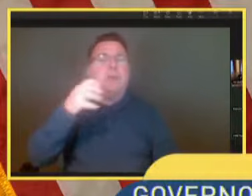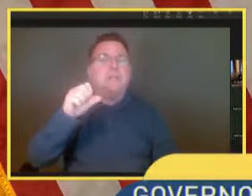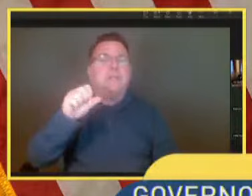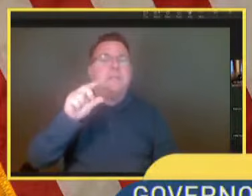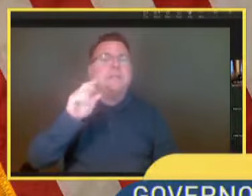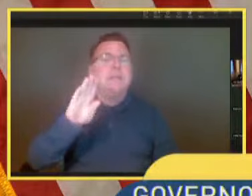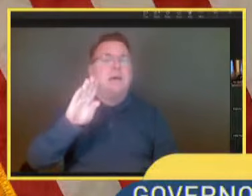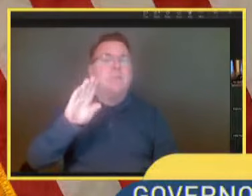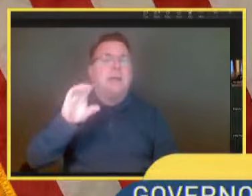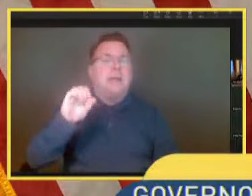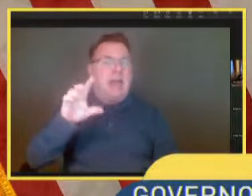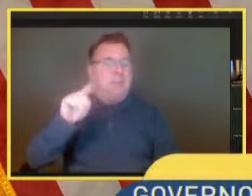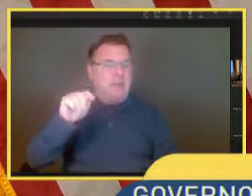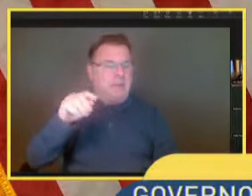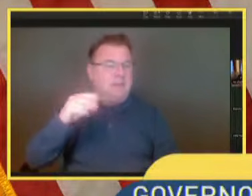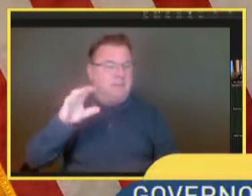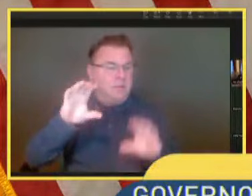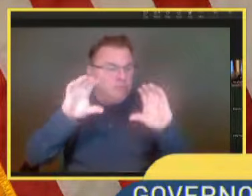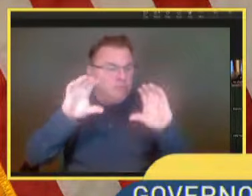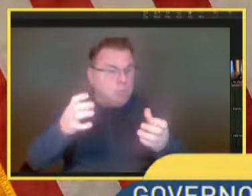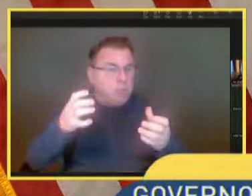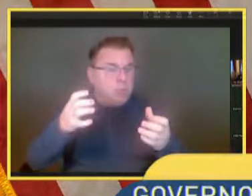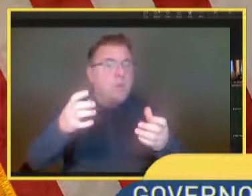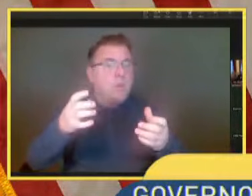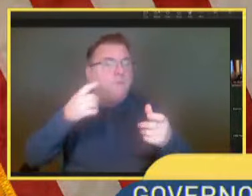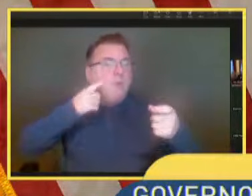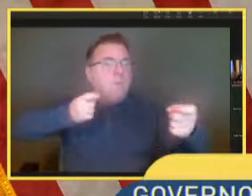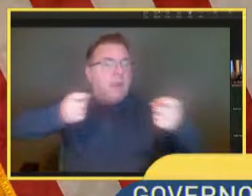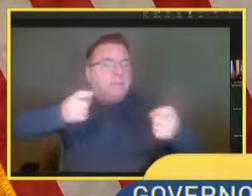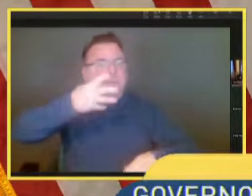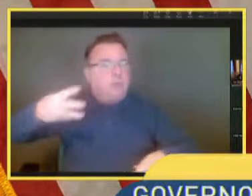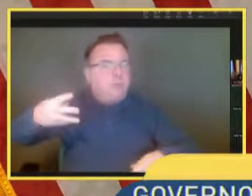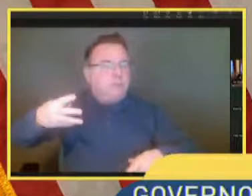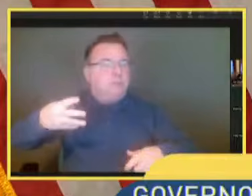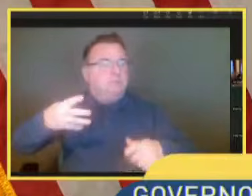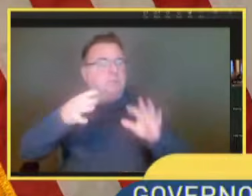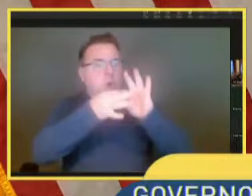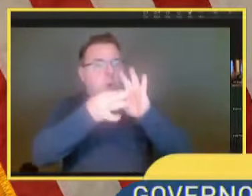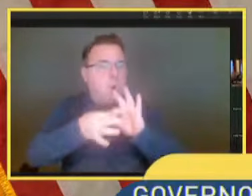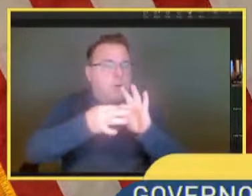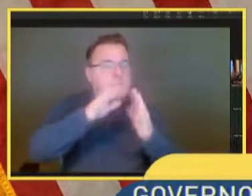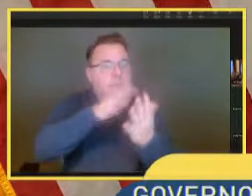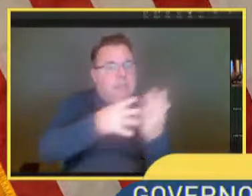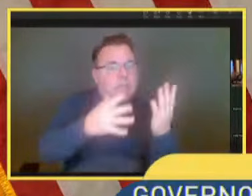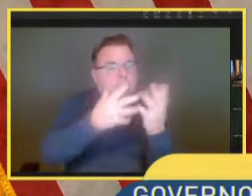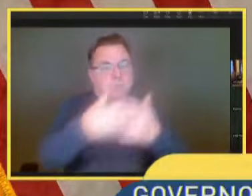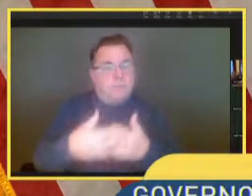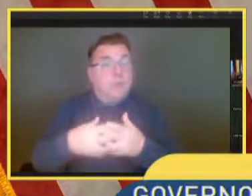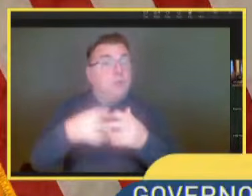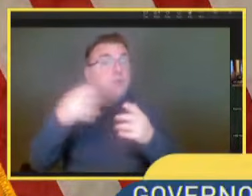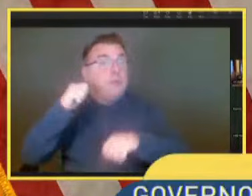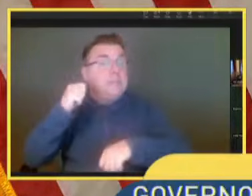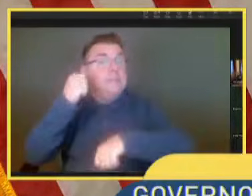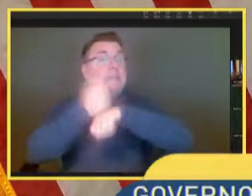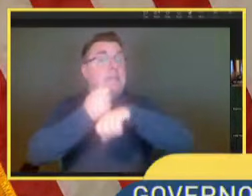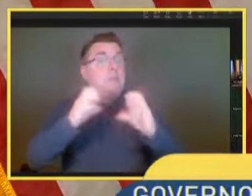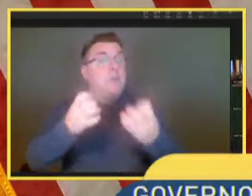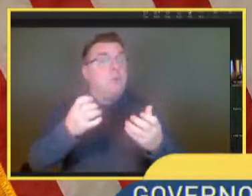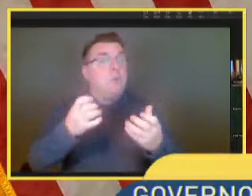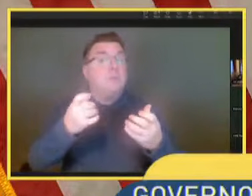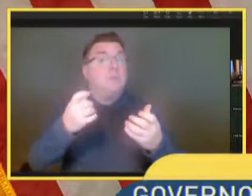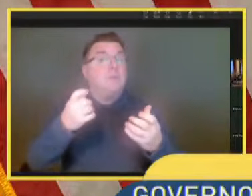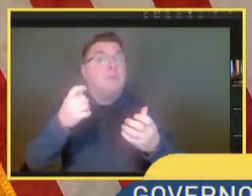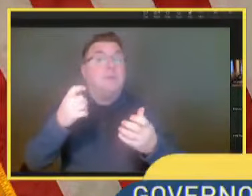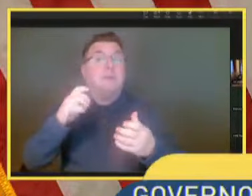to immigration. This group is doing important work. The issues that led me to create this group have only gotten worse since that